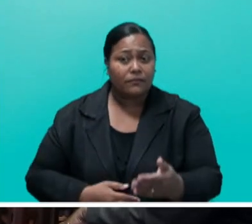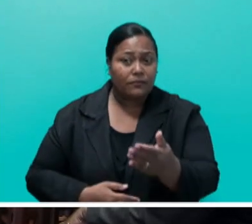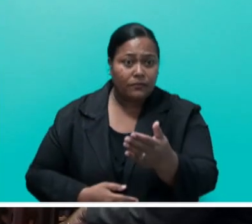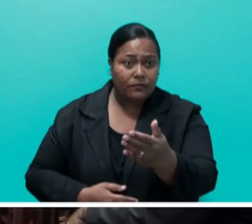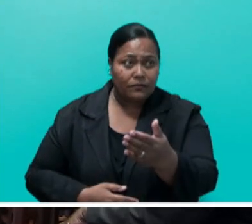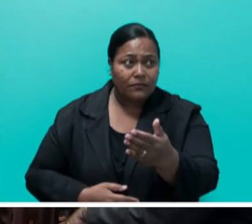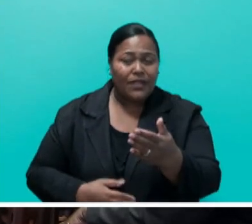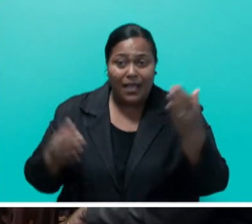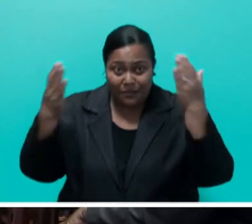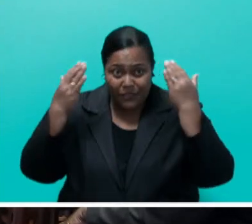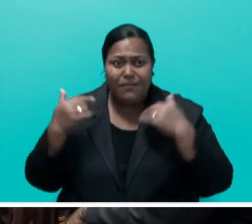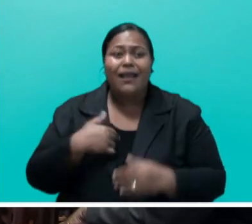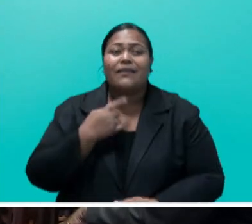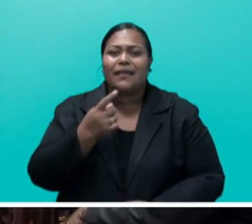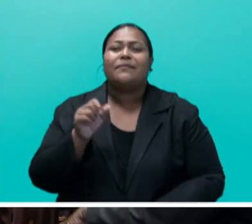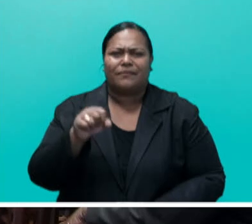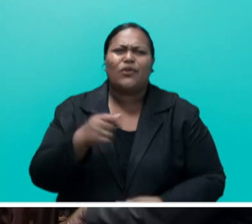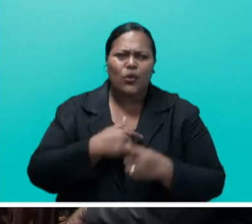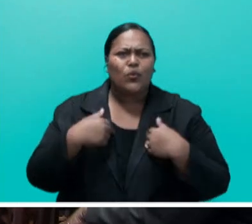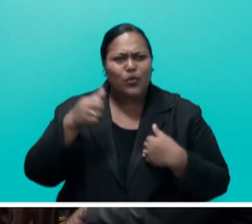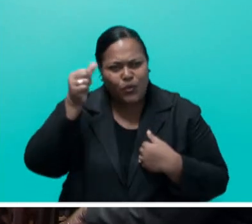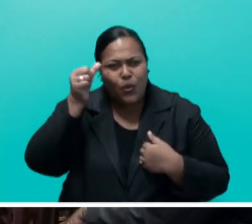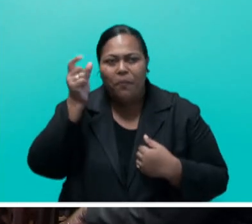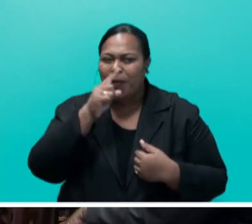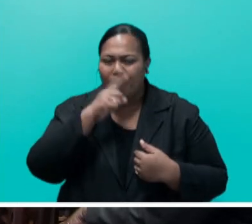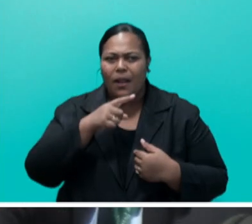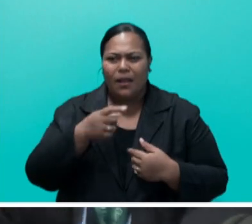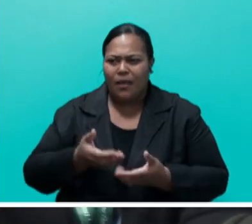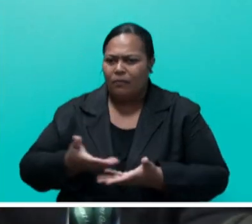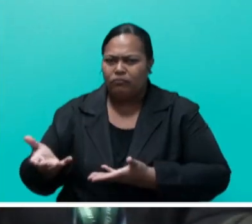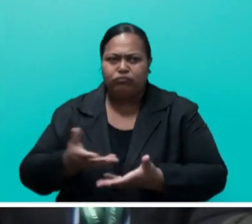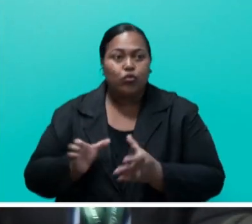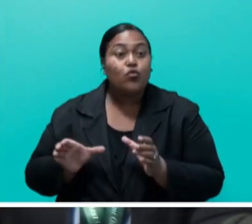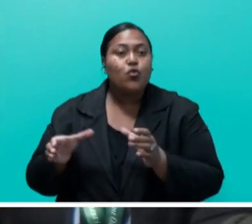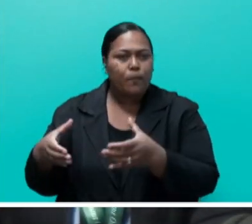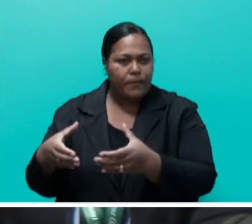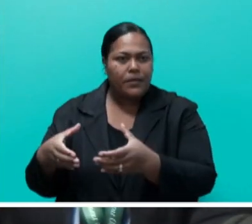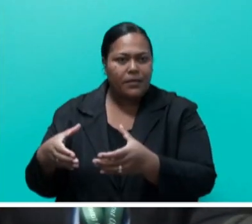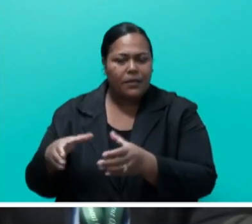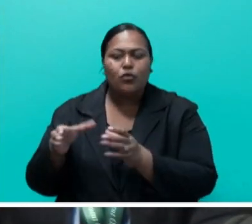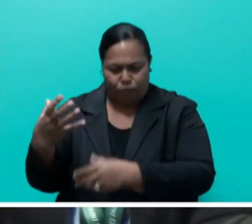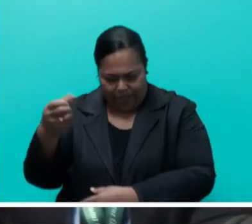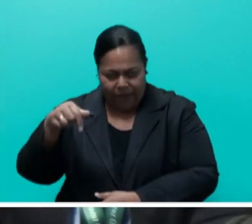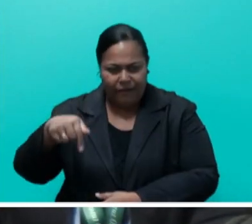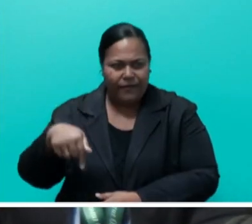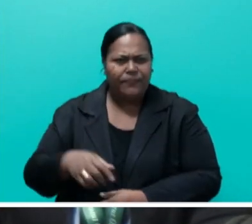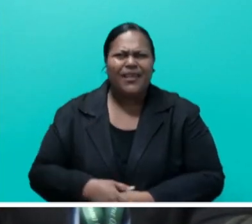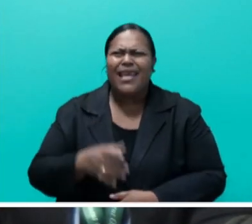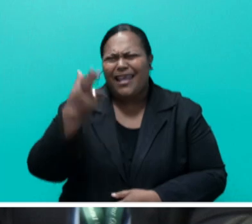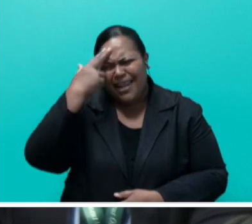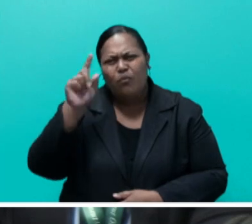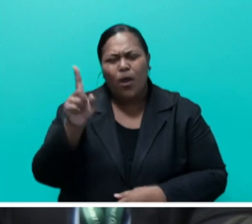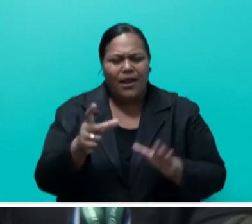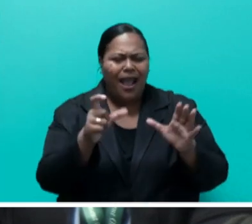Mr. Speaker, as I said, we know that people are dealing in drugs in groups. Whether we call them cartels or not